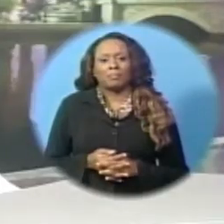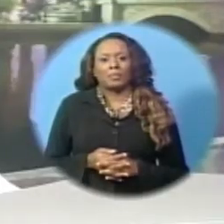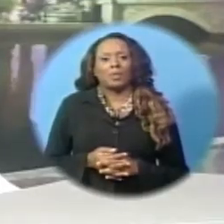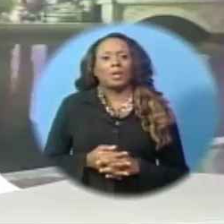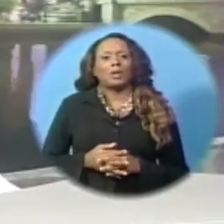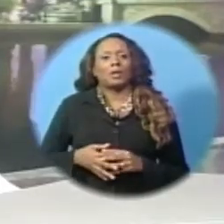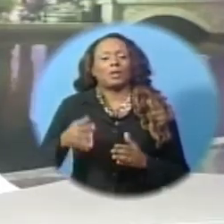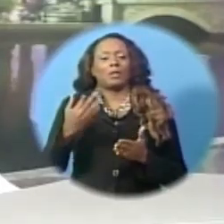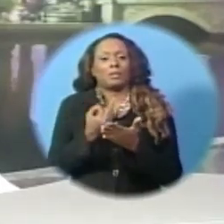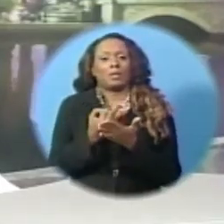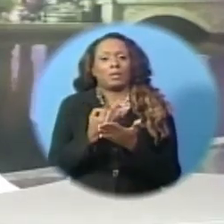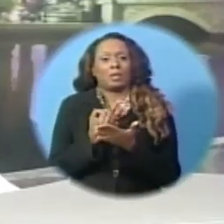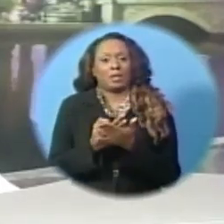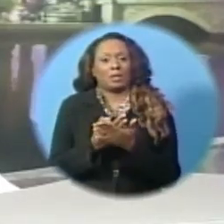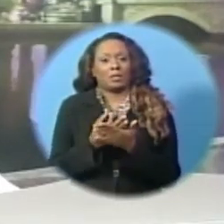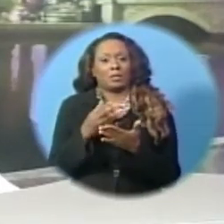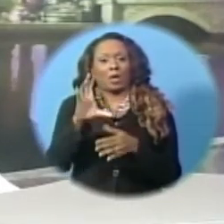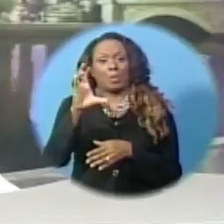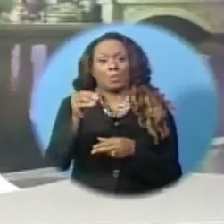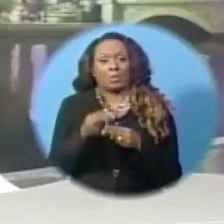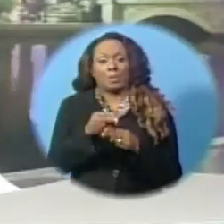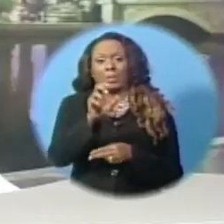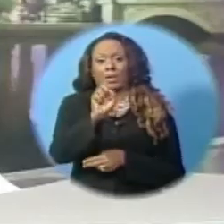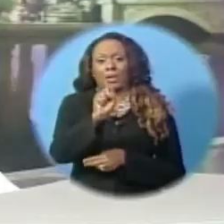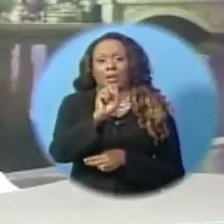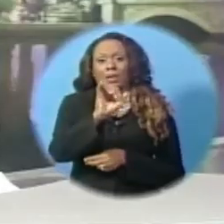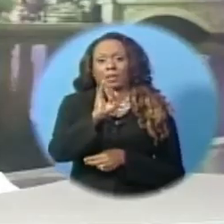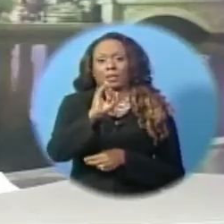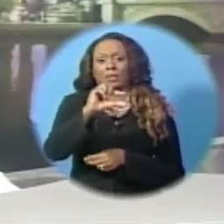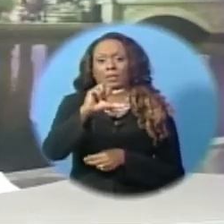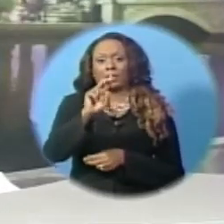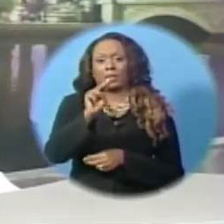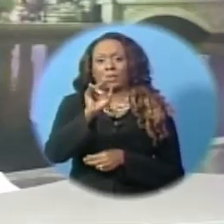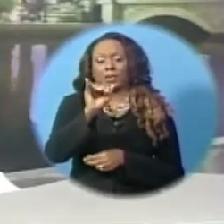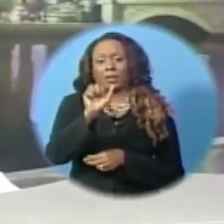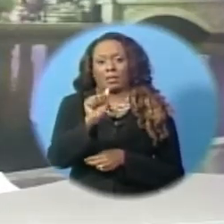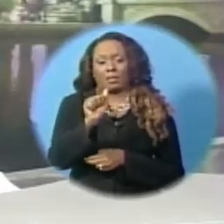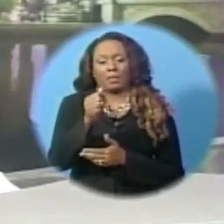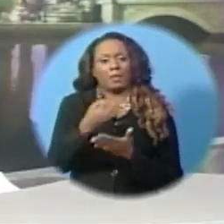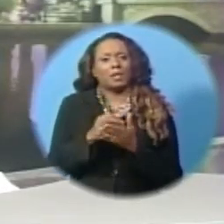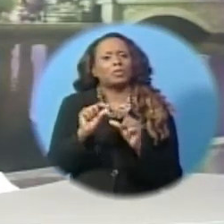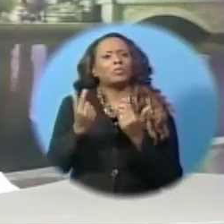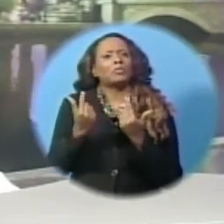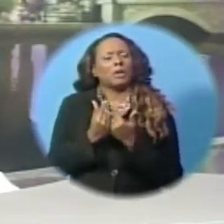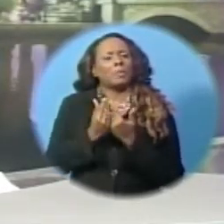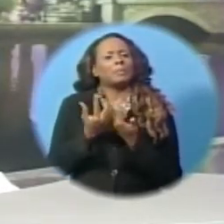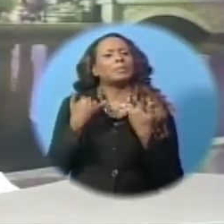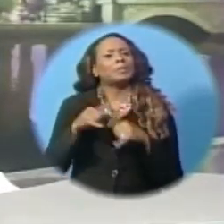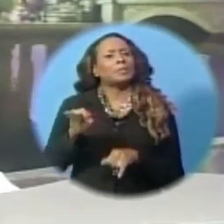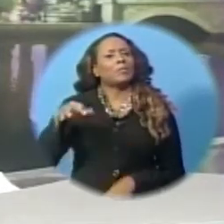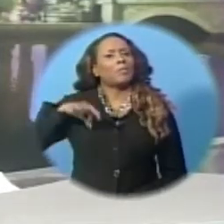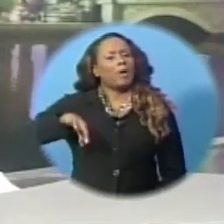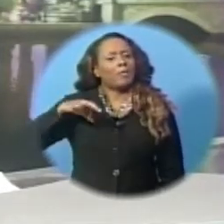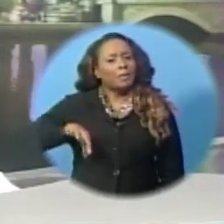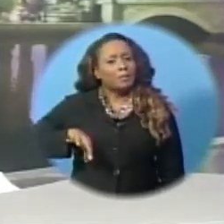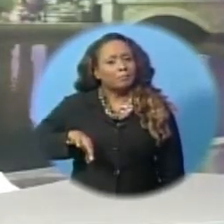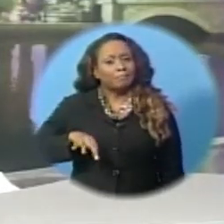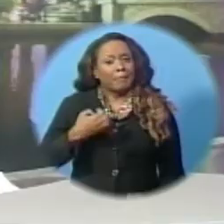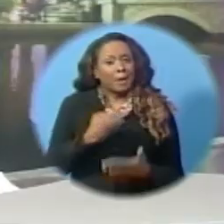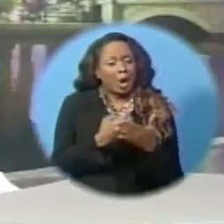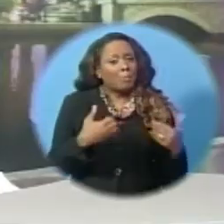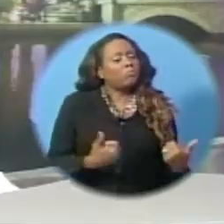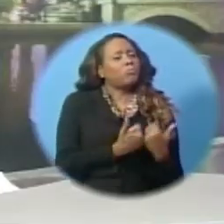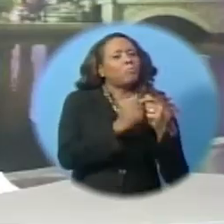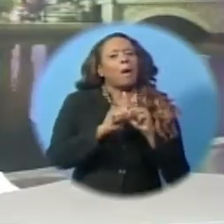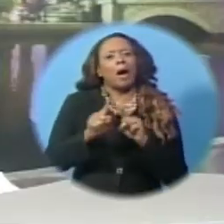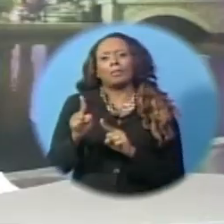Local finance company Signia Financial Group Incorporated has managed to maintain profitability in spite of the economic